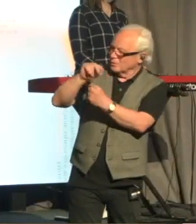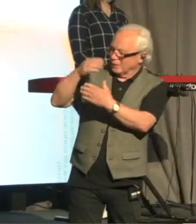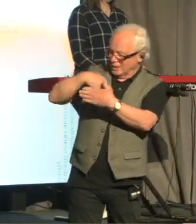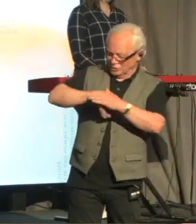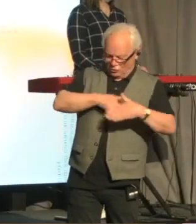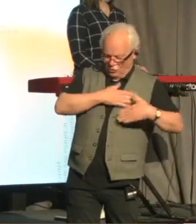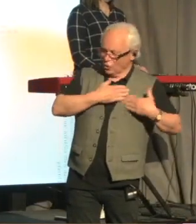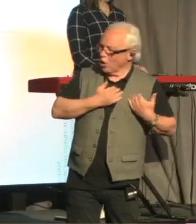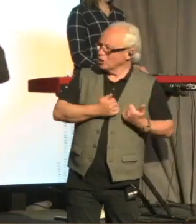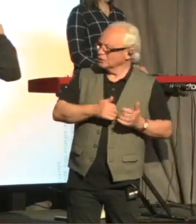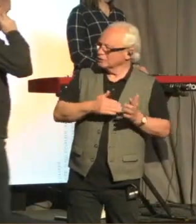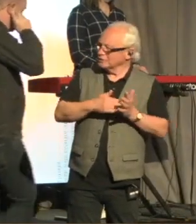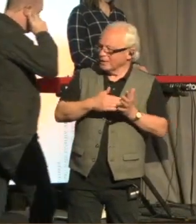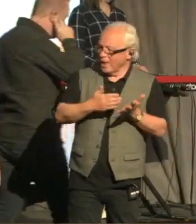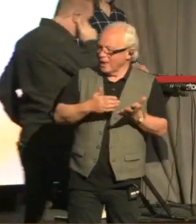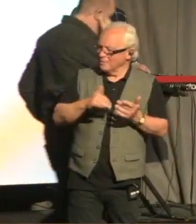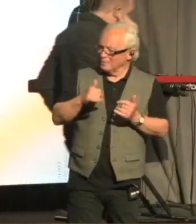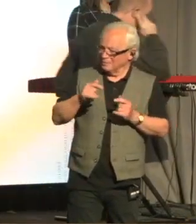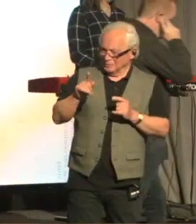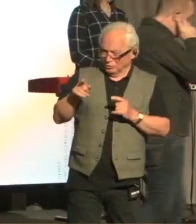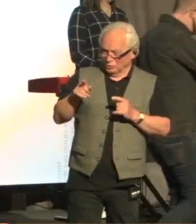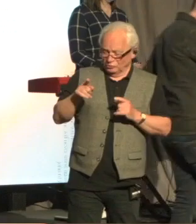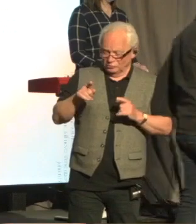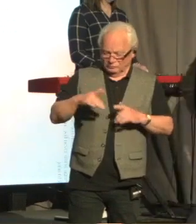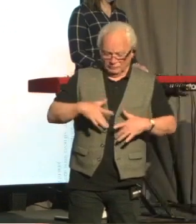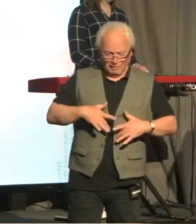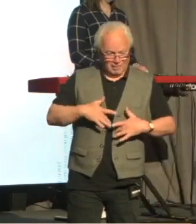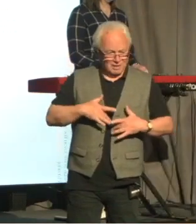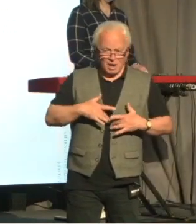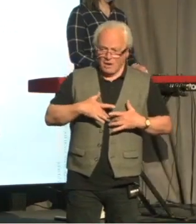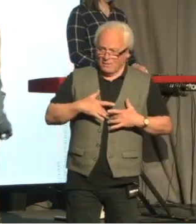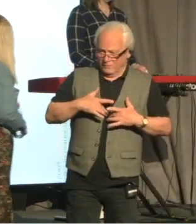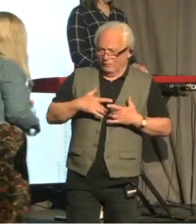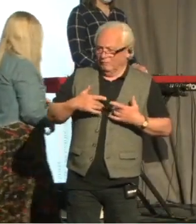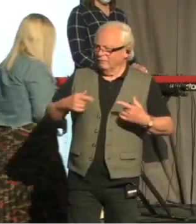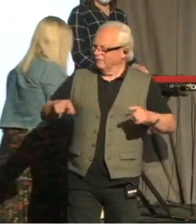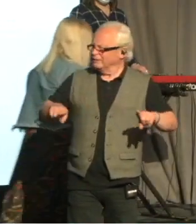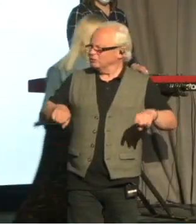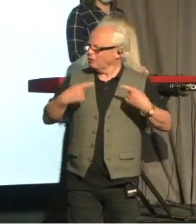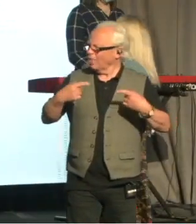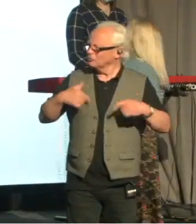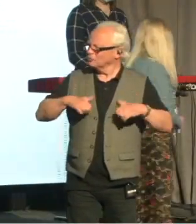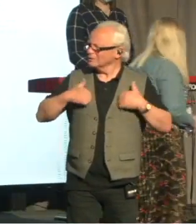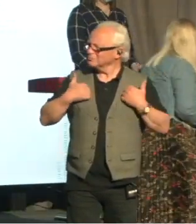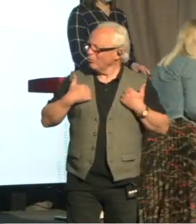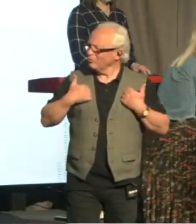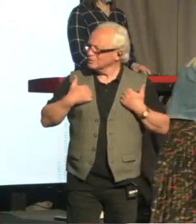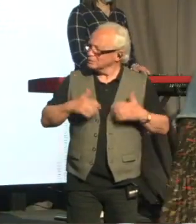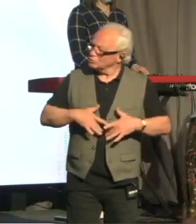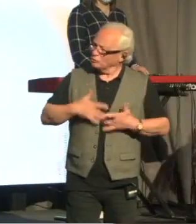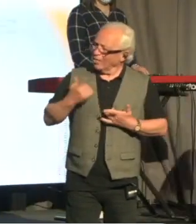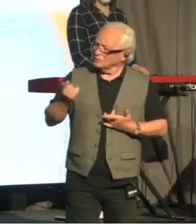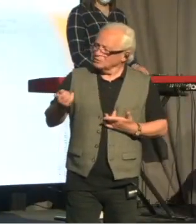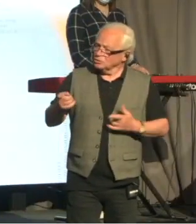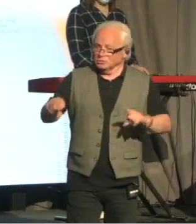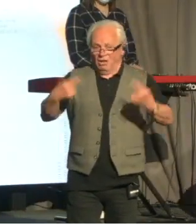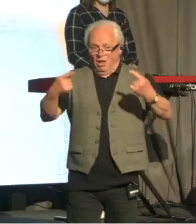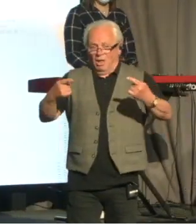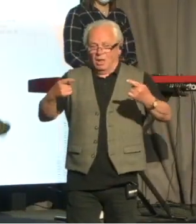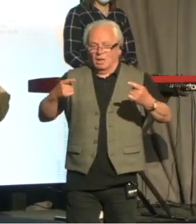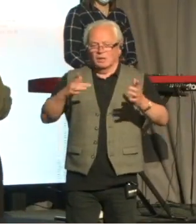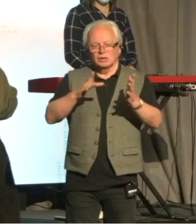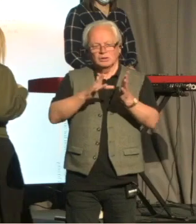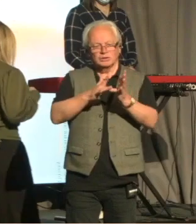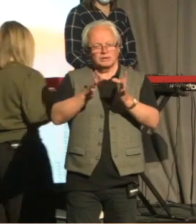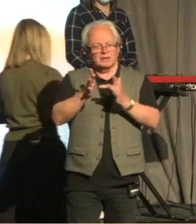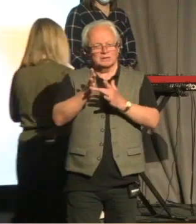Maybe you have felt challenged by this, that Jesus has been a